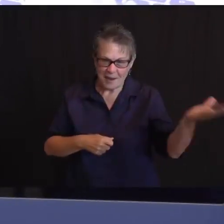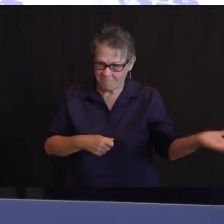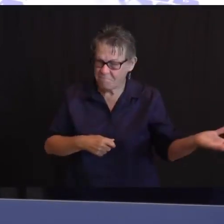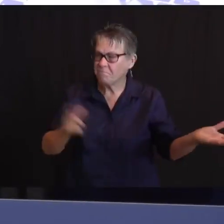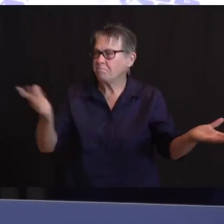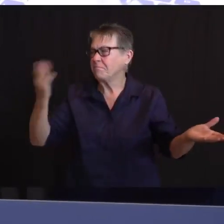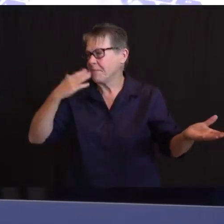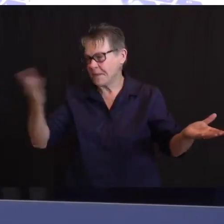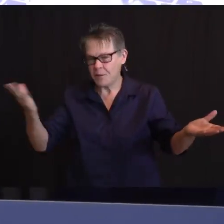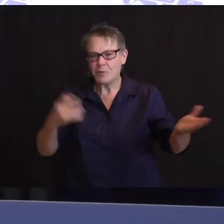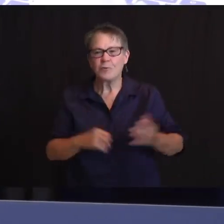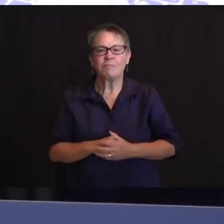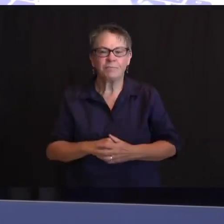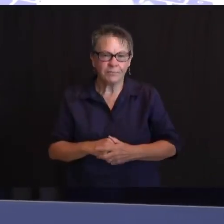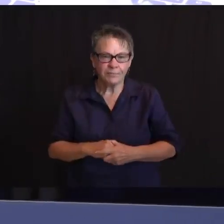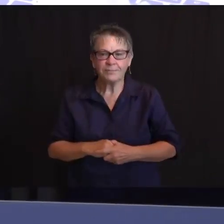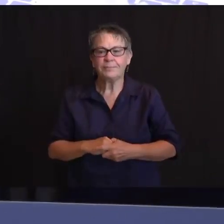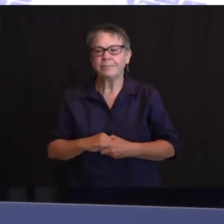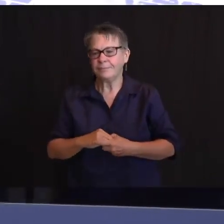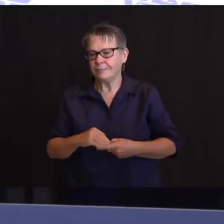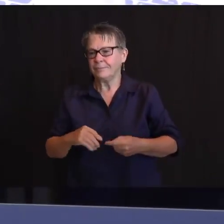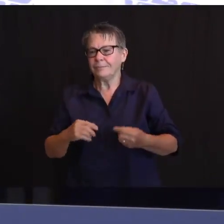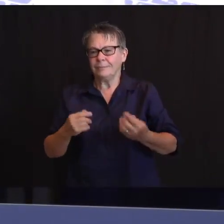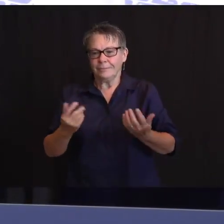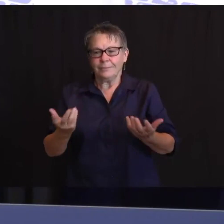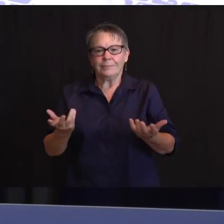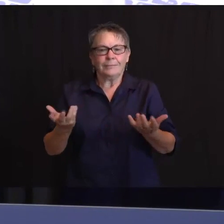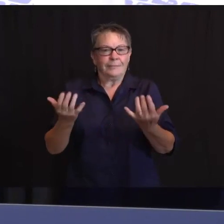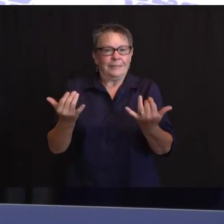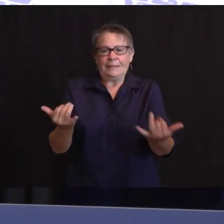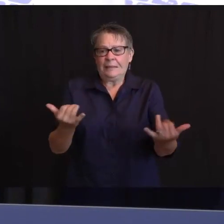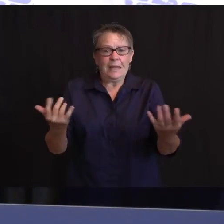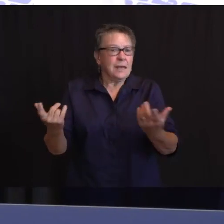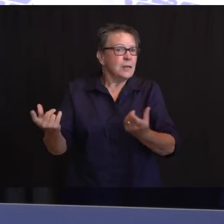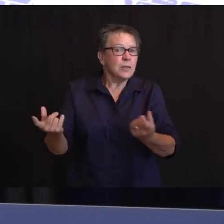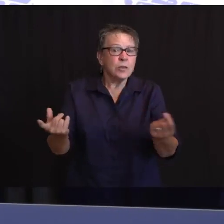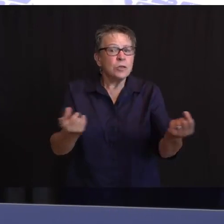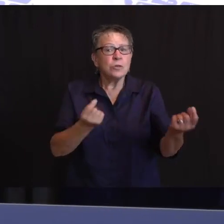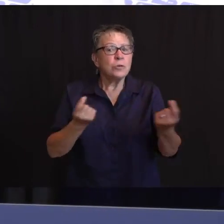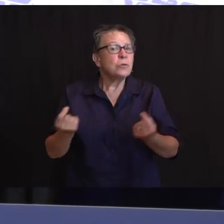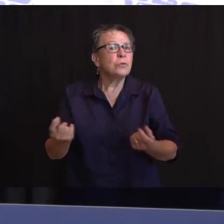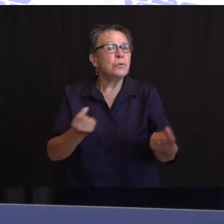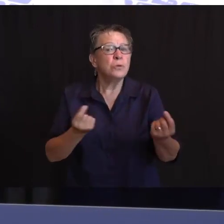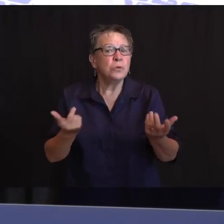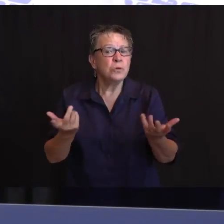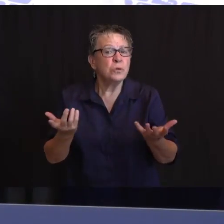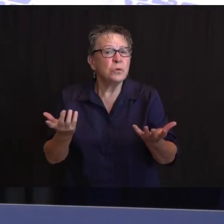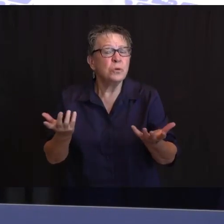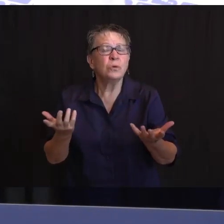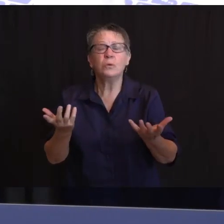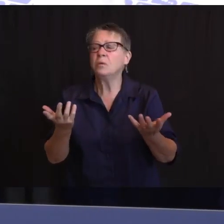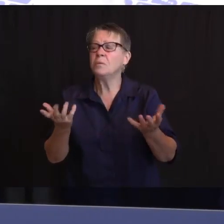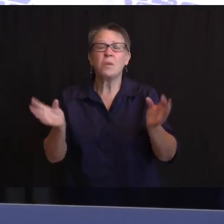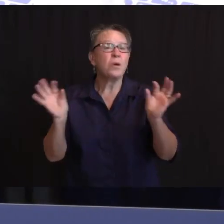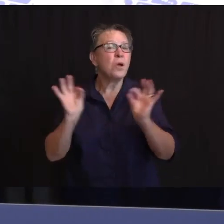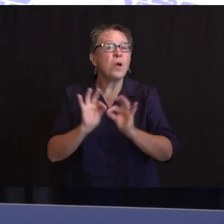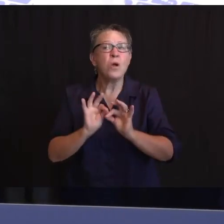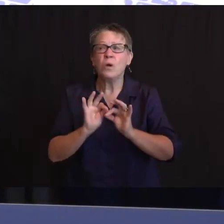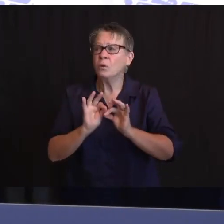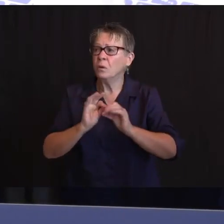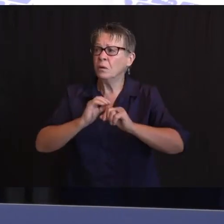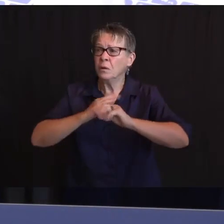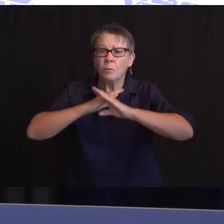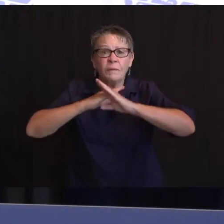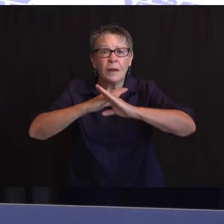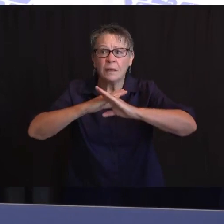The first step in our journey to mitigate COVID-19 is testing. A positive test sets off a chain of events to